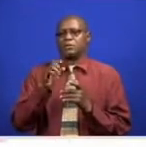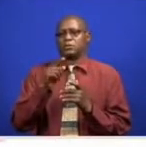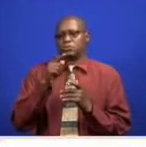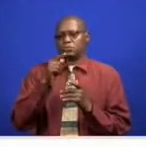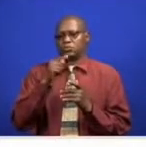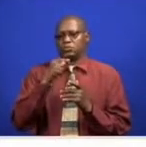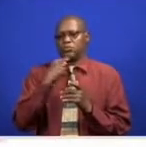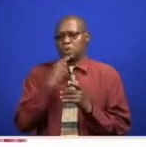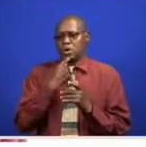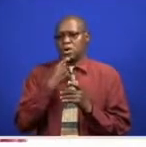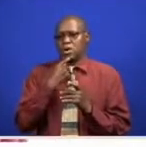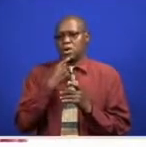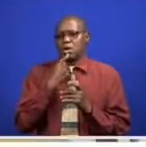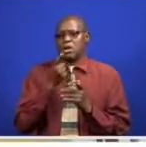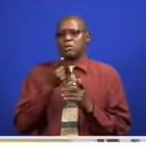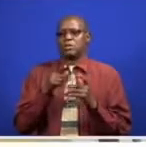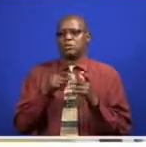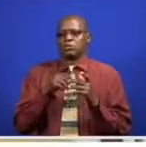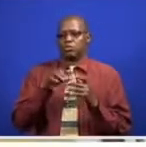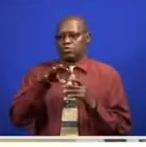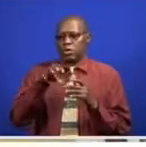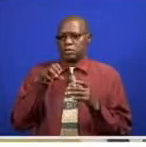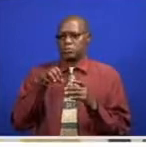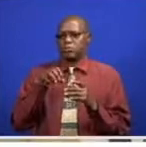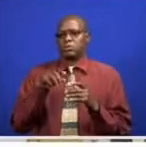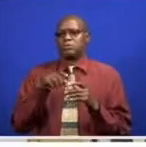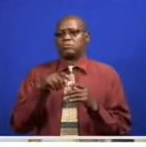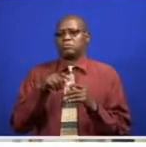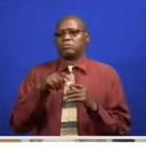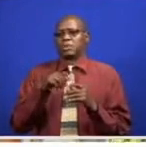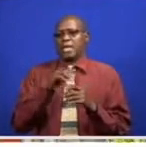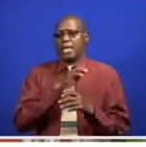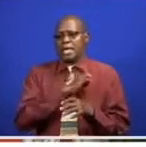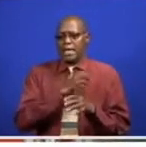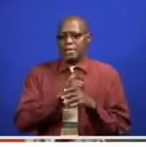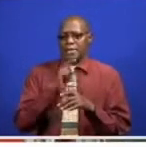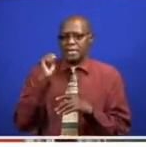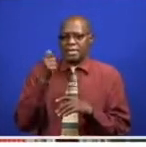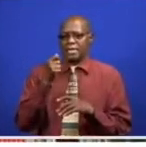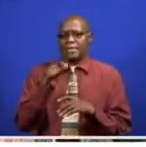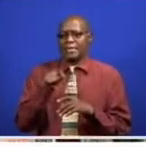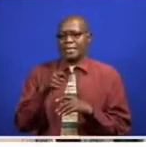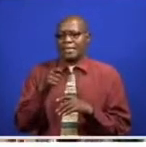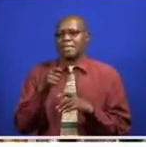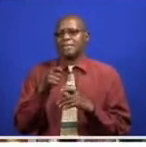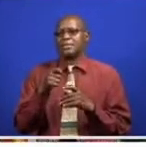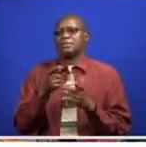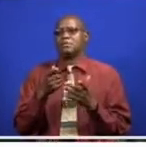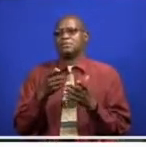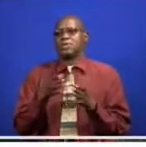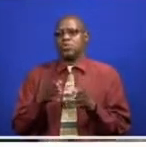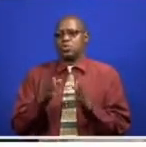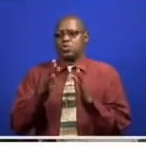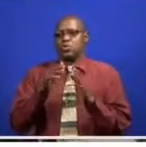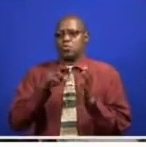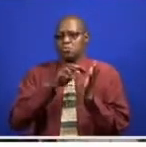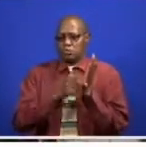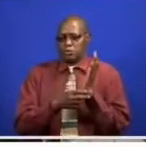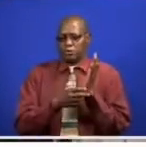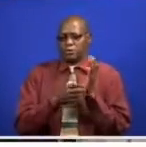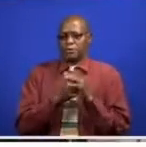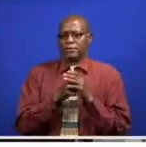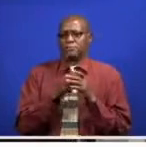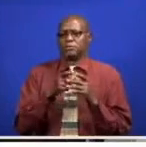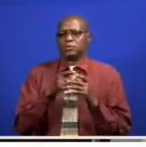about, Sunspot Energy Kenya, and key infrastructure projects, as well as projects in